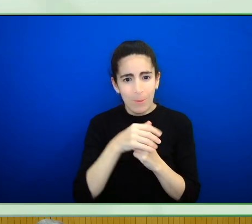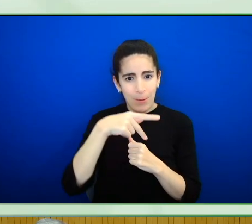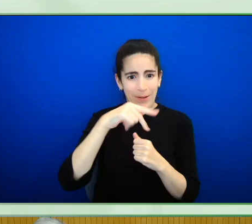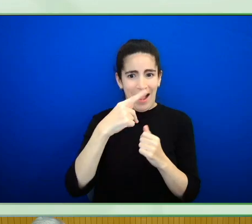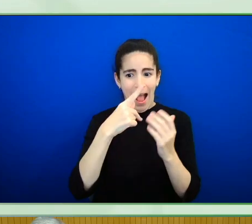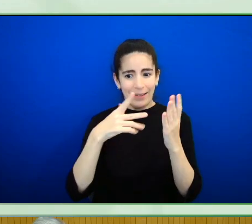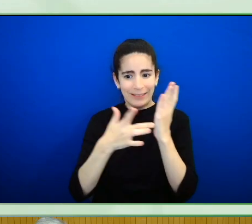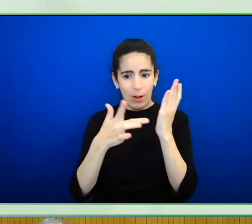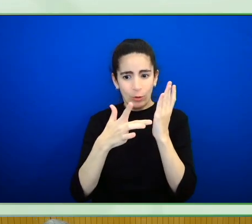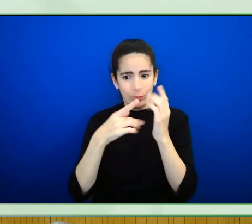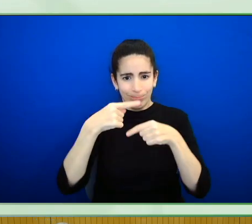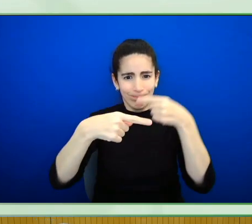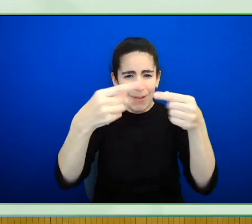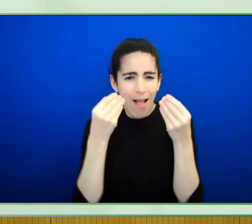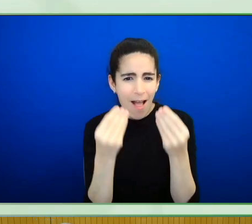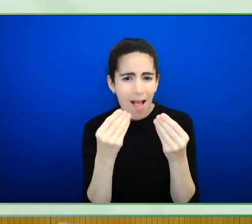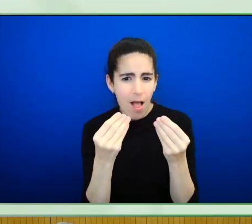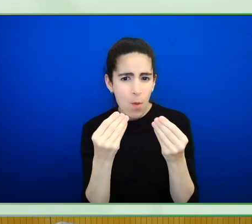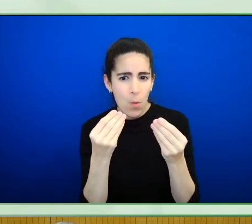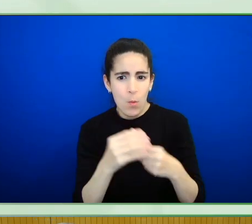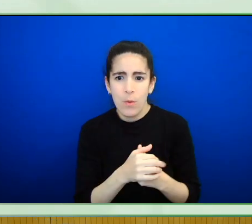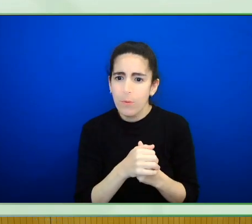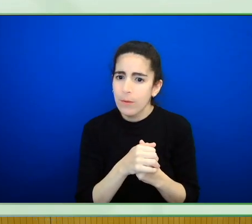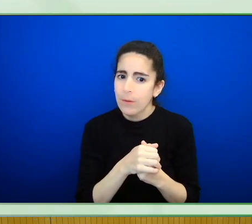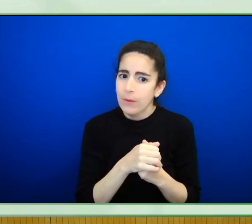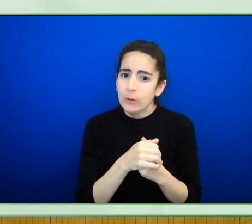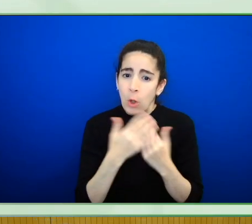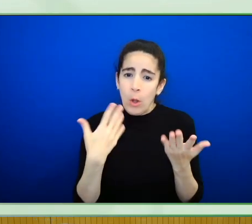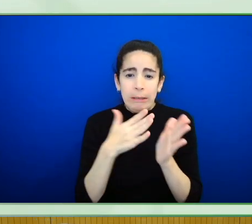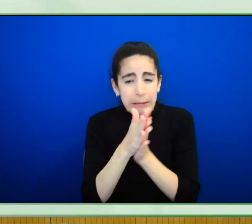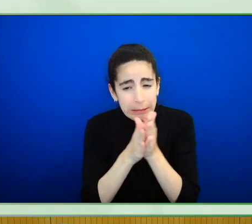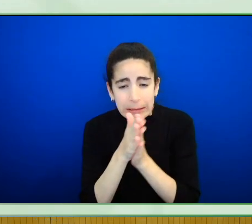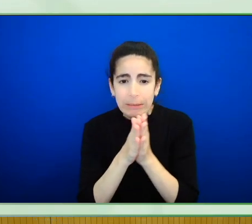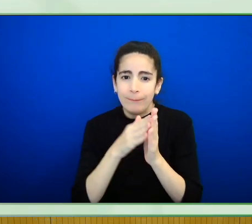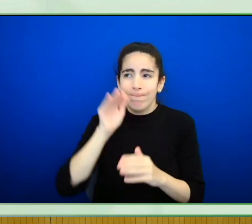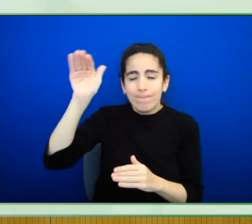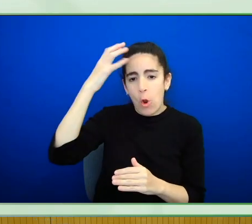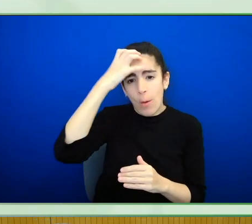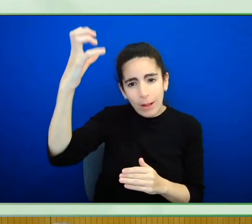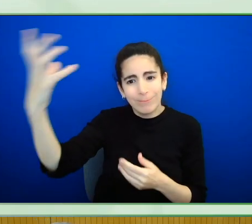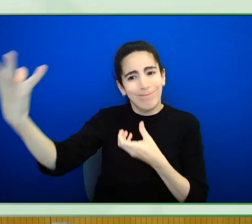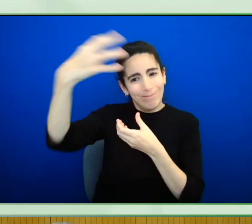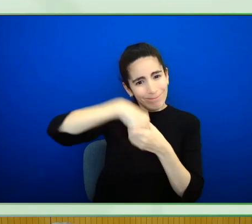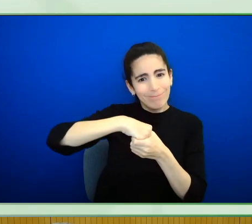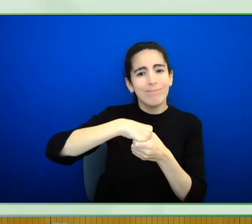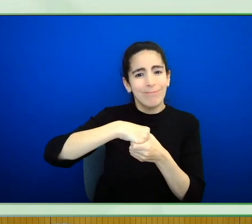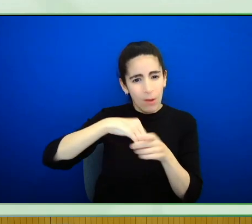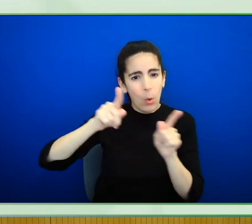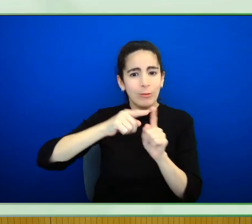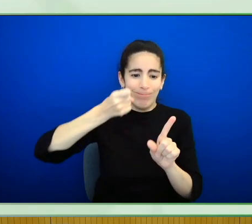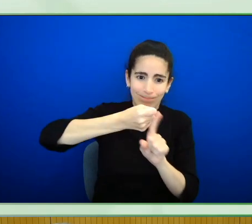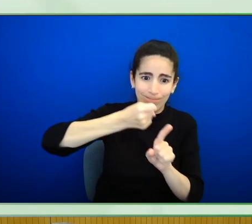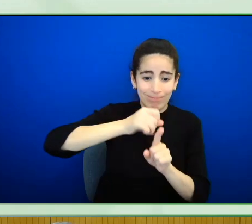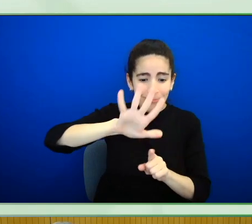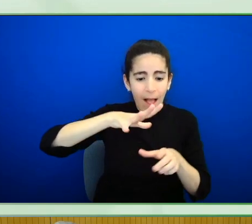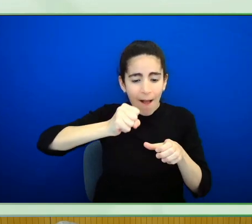motivating the government because of our advocacy. One of the province of Sindh, they have